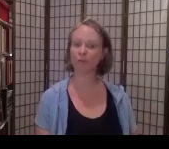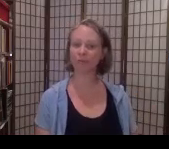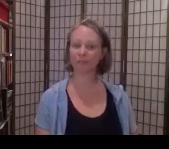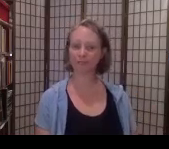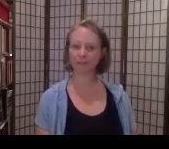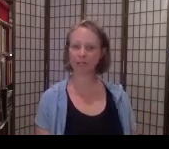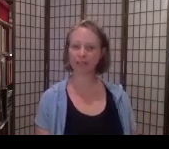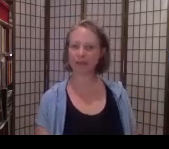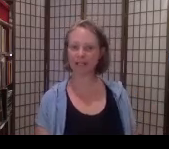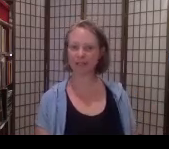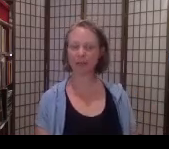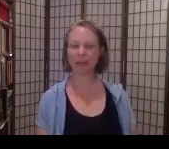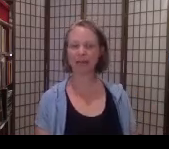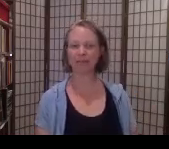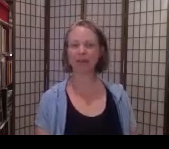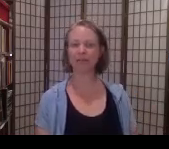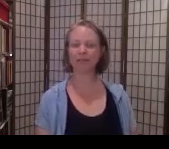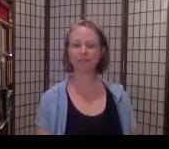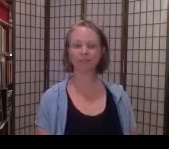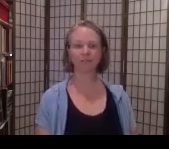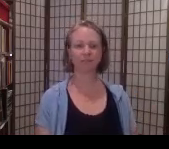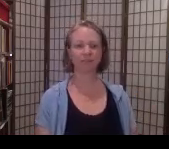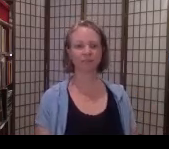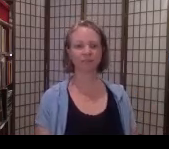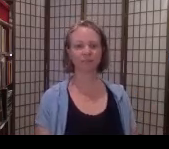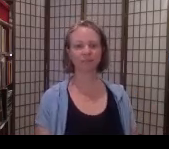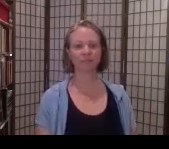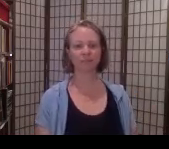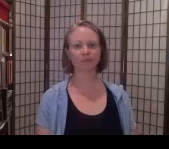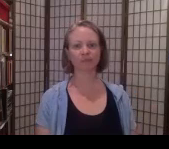world? Any advice you might have for us?